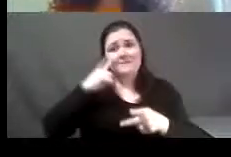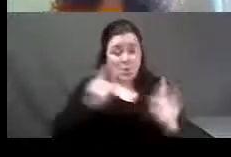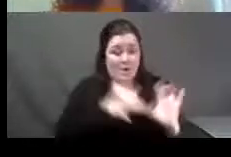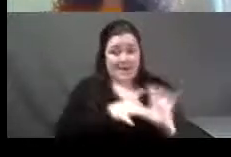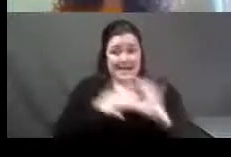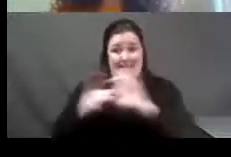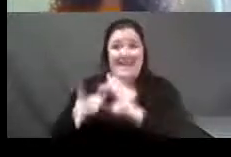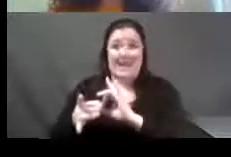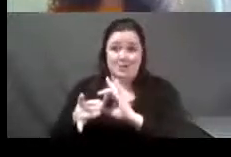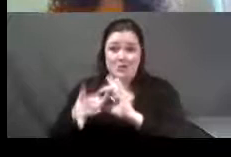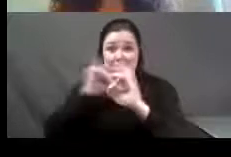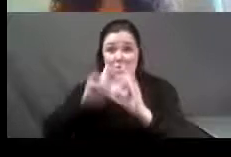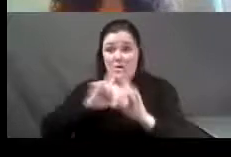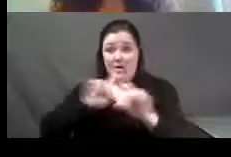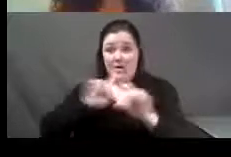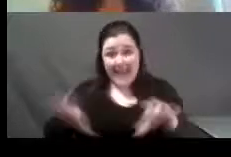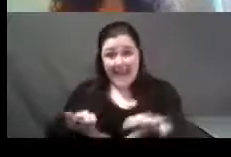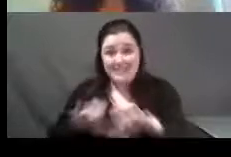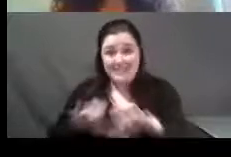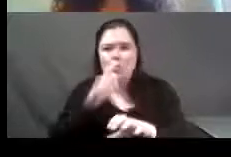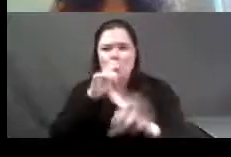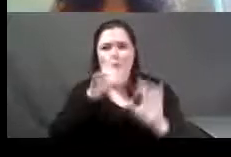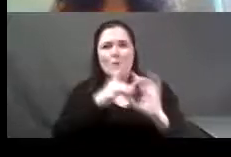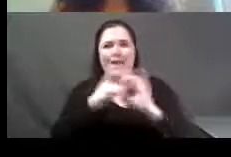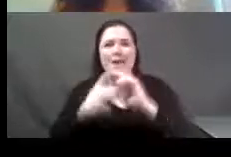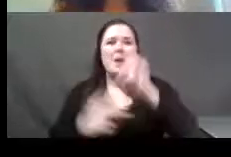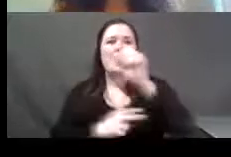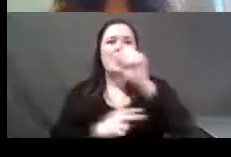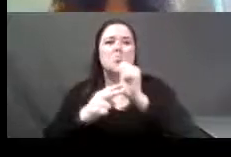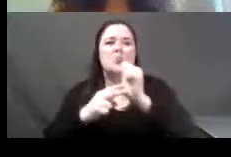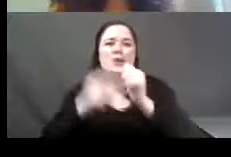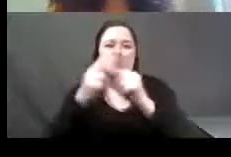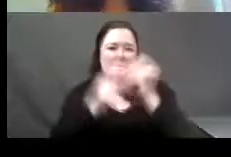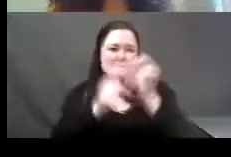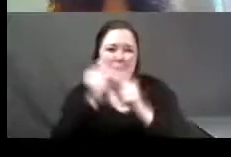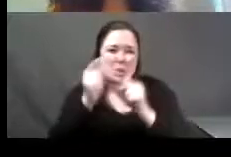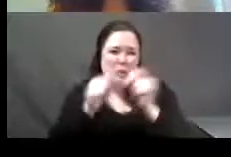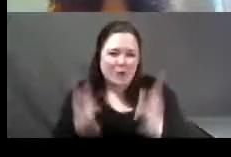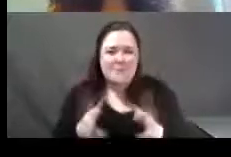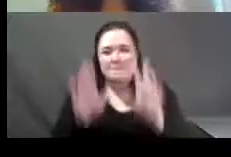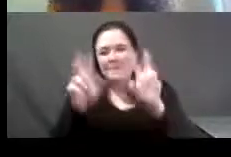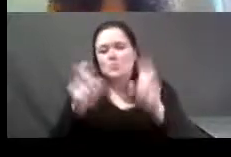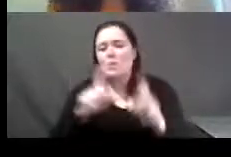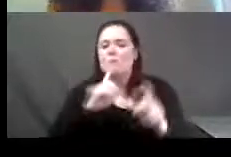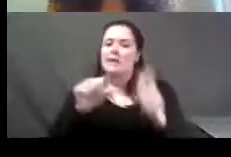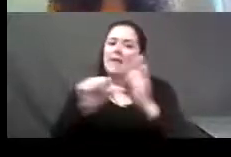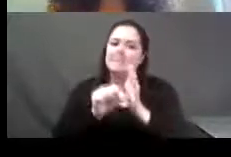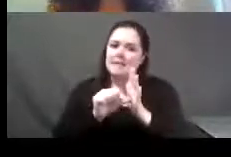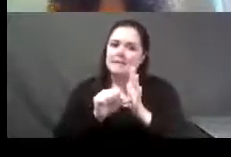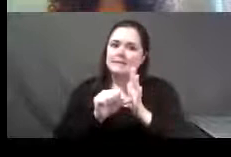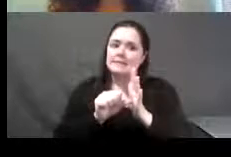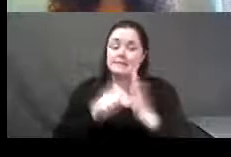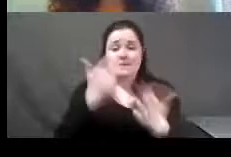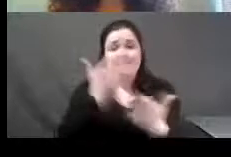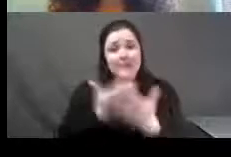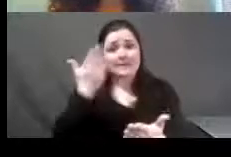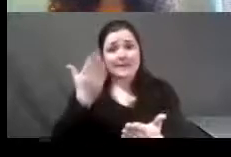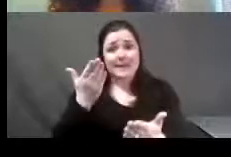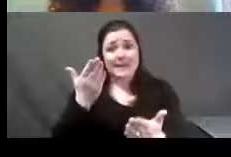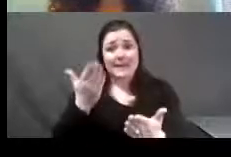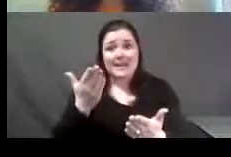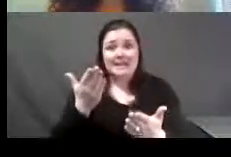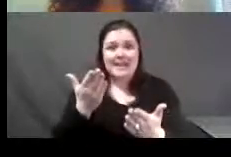take action? The bridge builder. I just emphasize this to say and validate that wherever you all